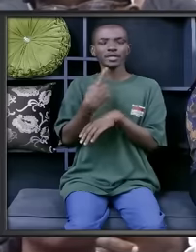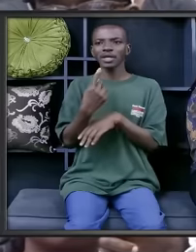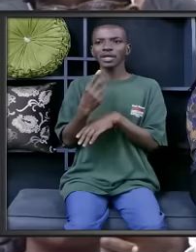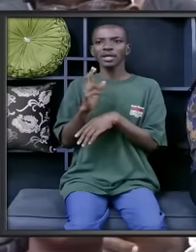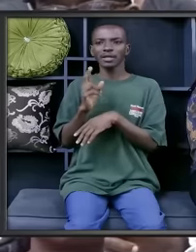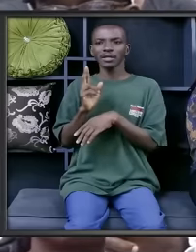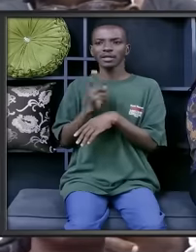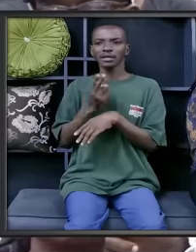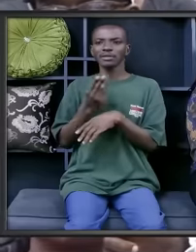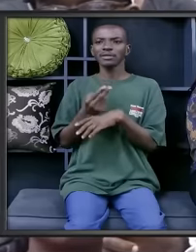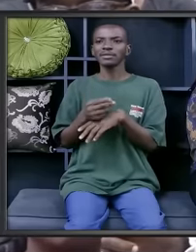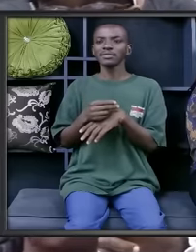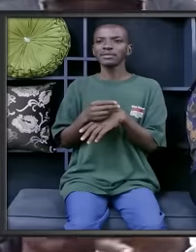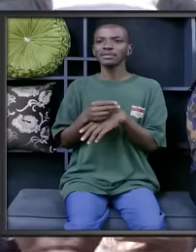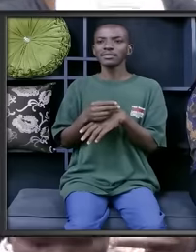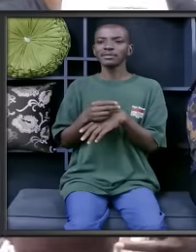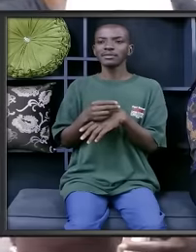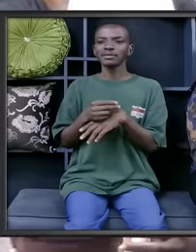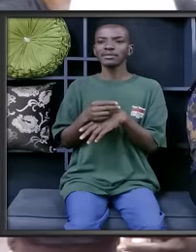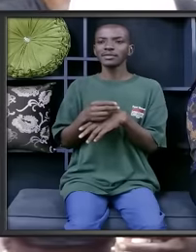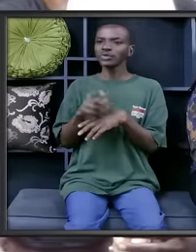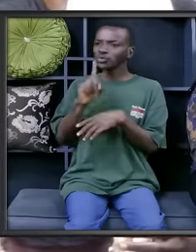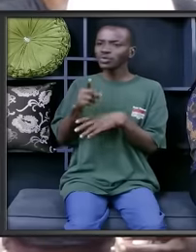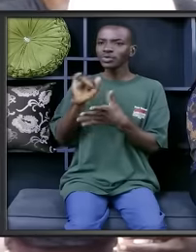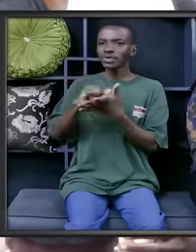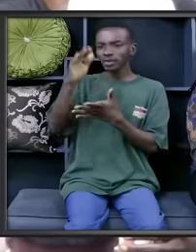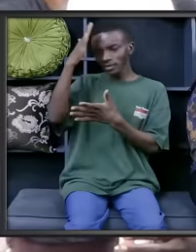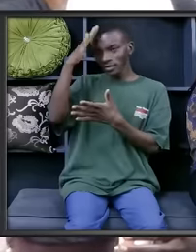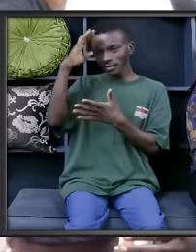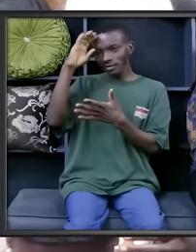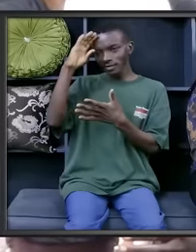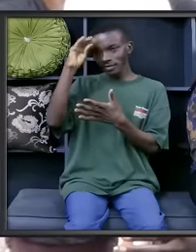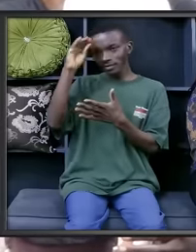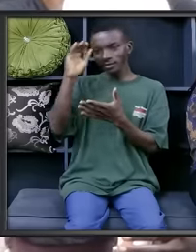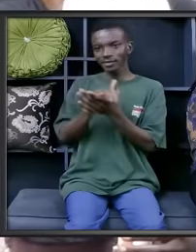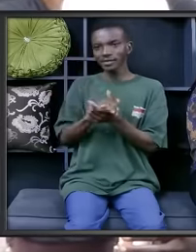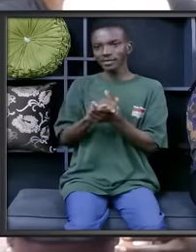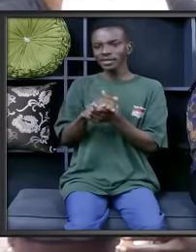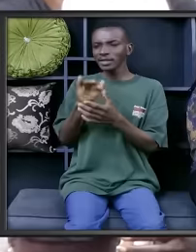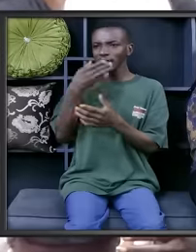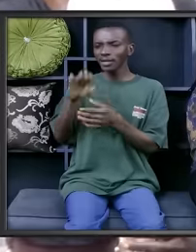na true say na your husband na bad person. My ordinary president, thank you, sir.